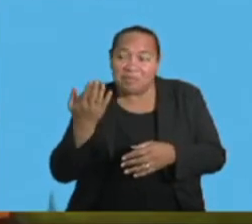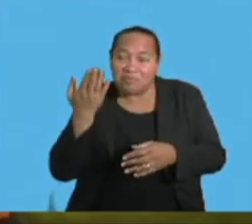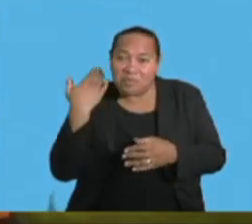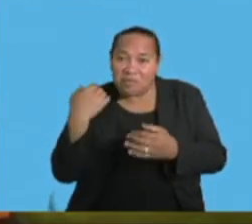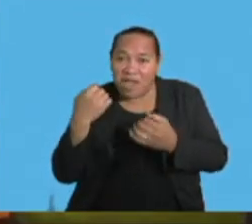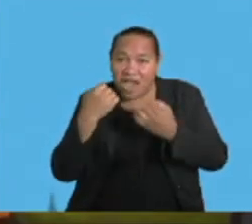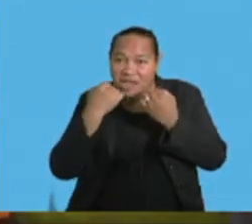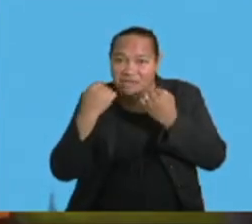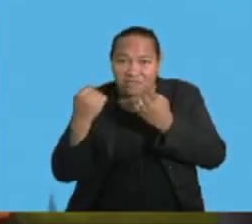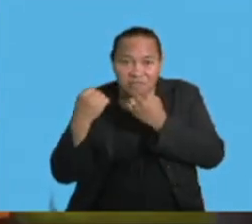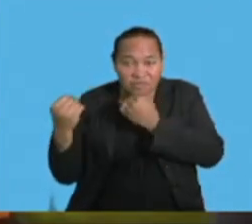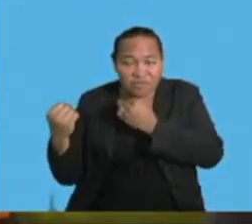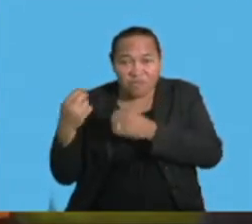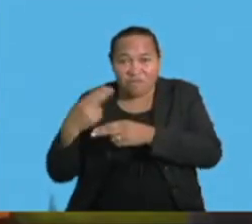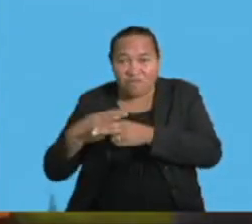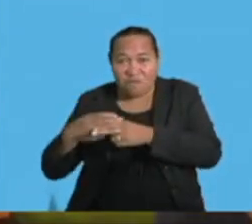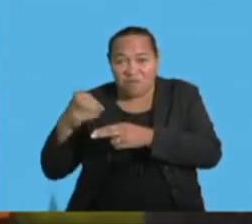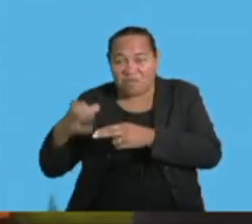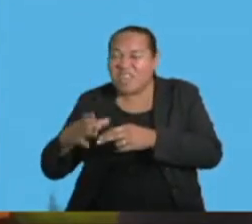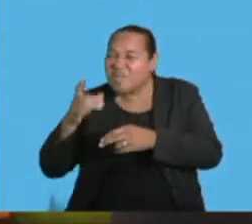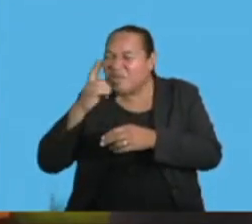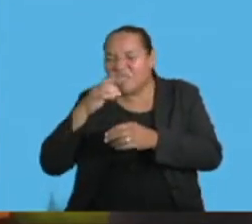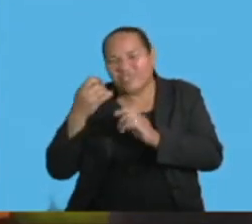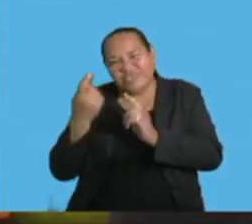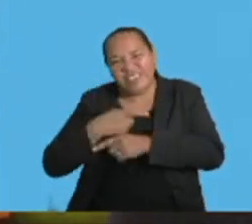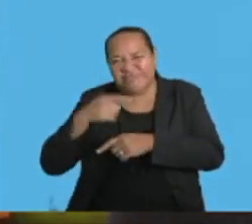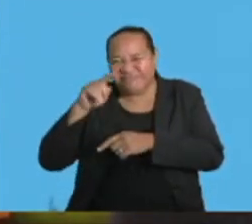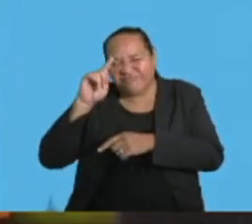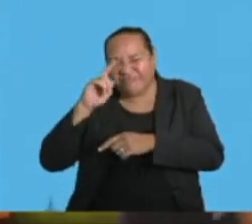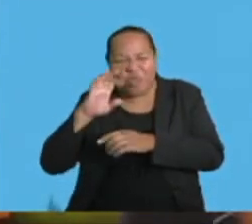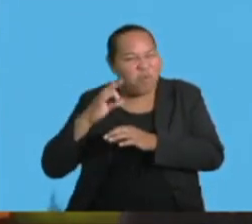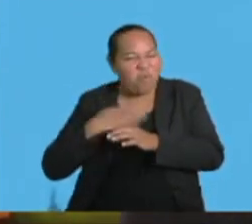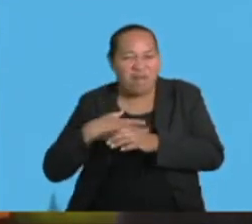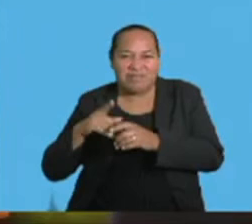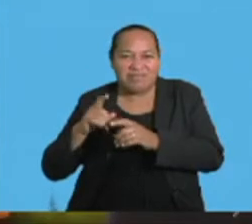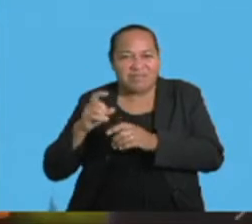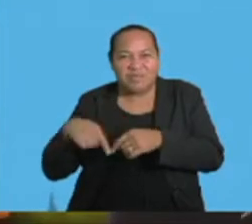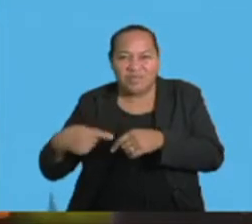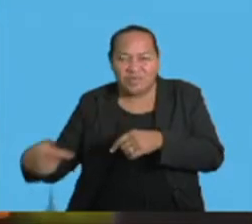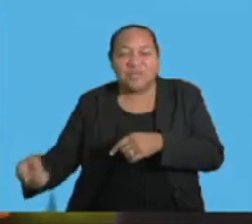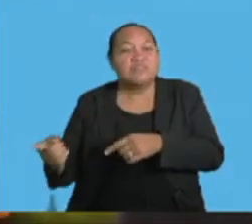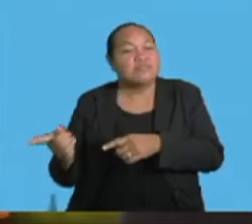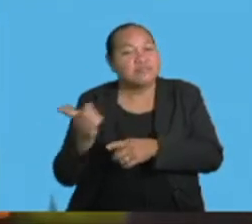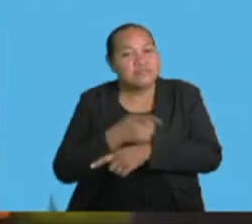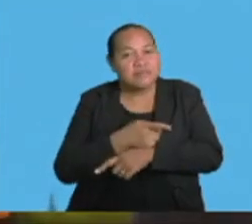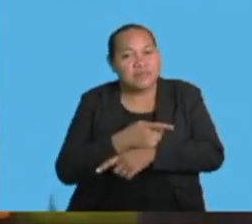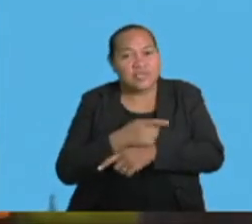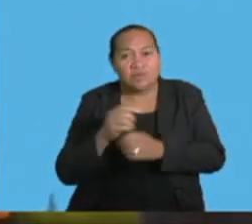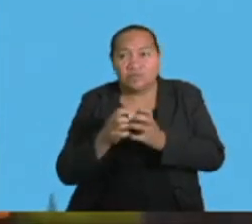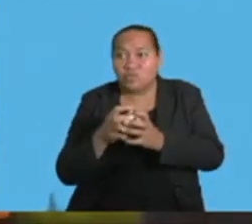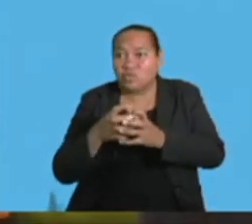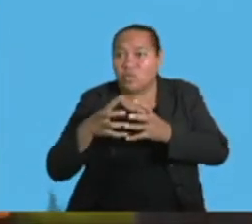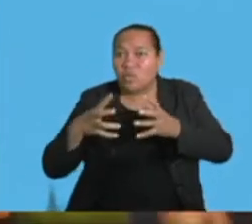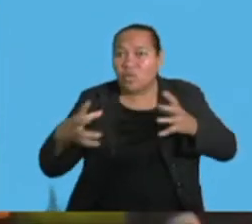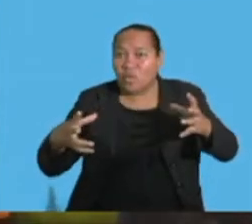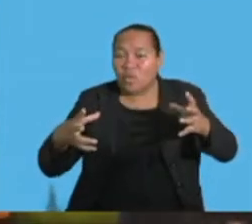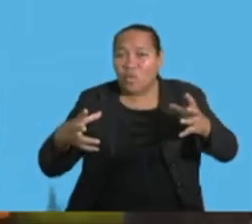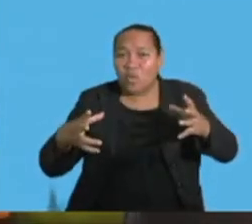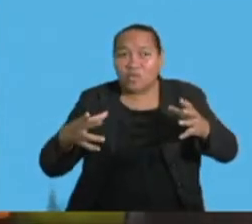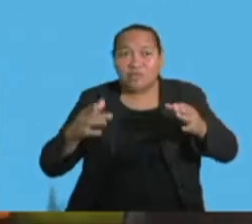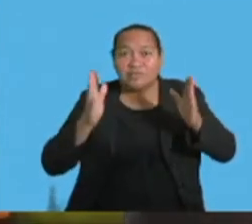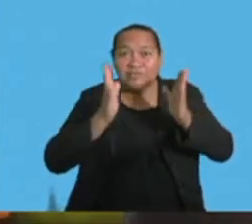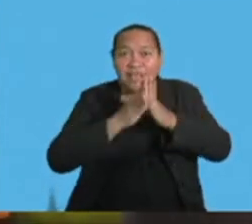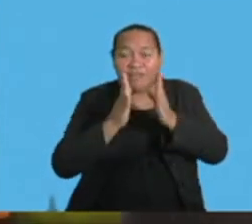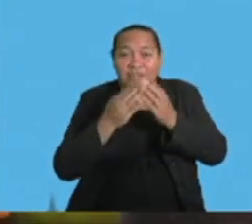farmer population. People want to do other things. Growth of municipalities. Navua will soon be declared a